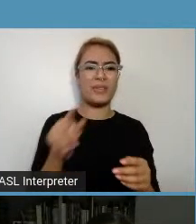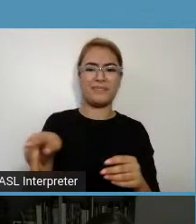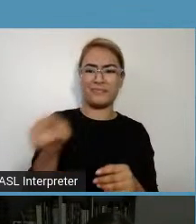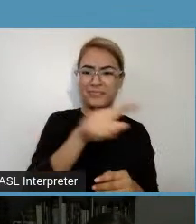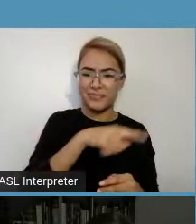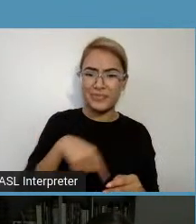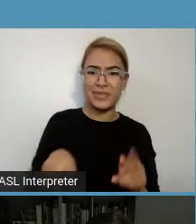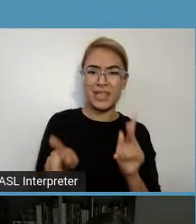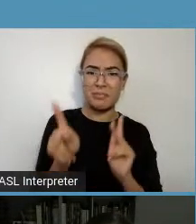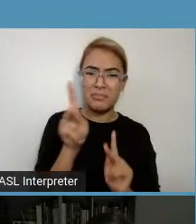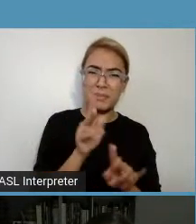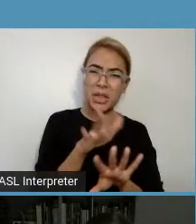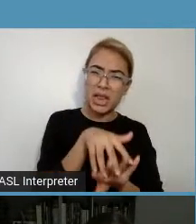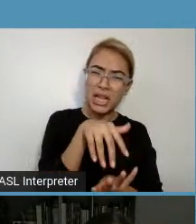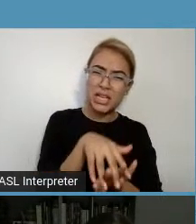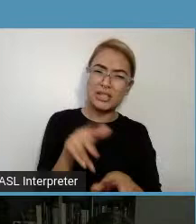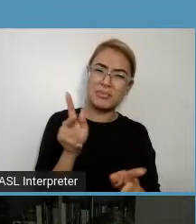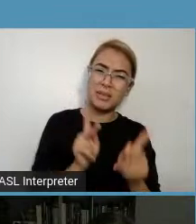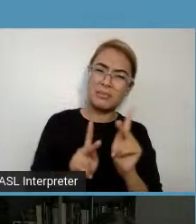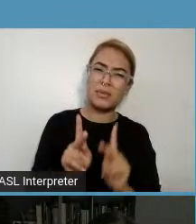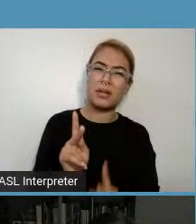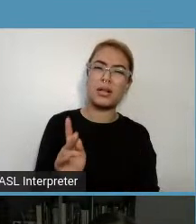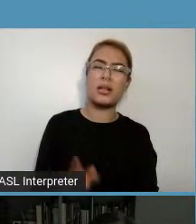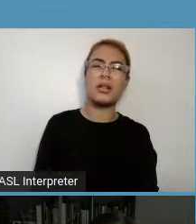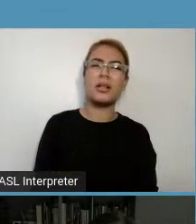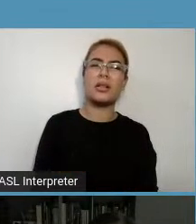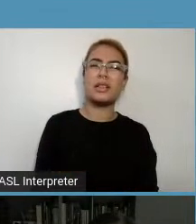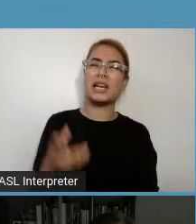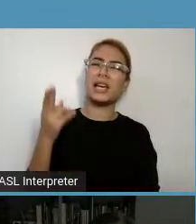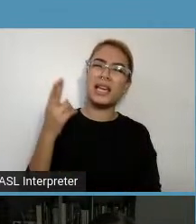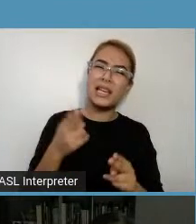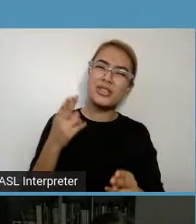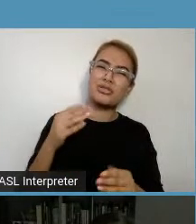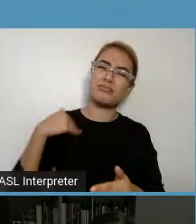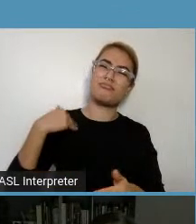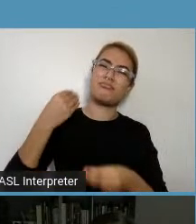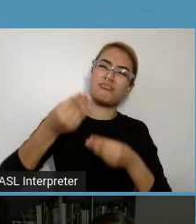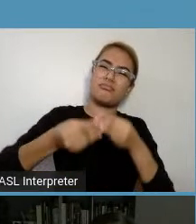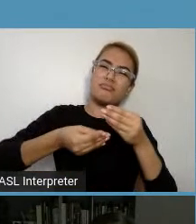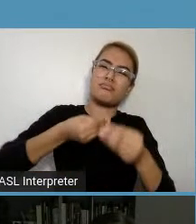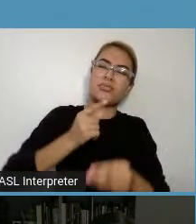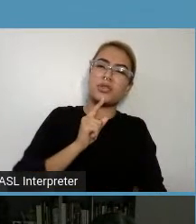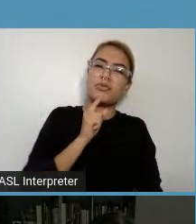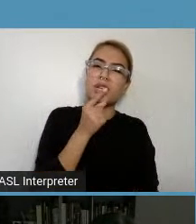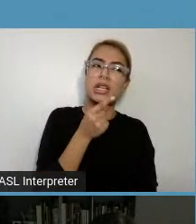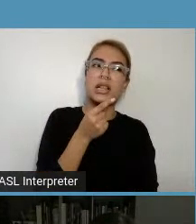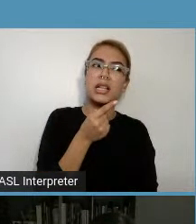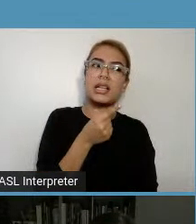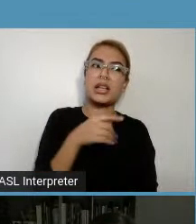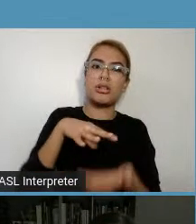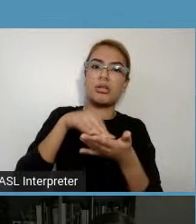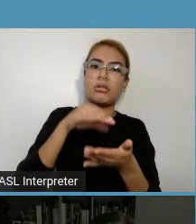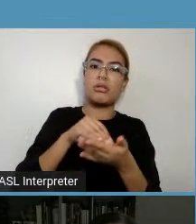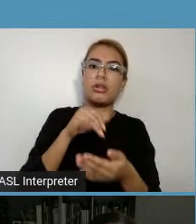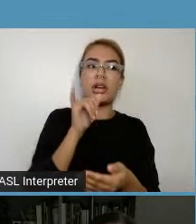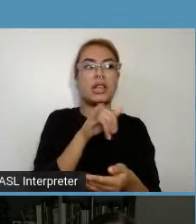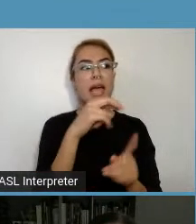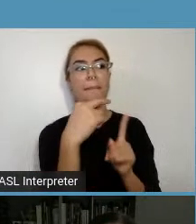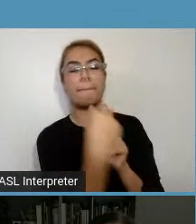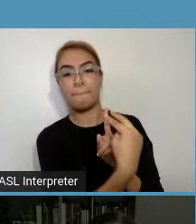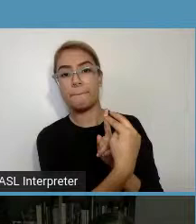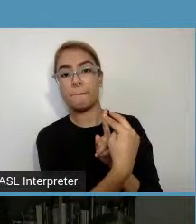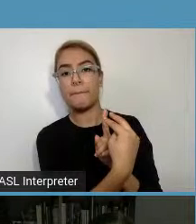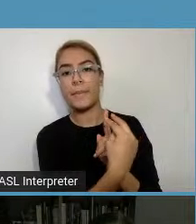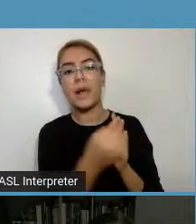that did to the relations, share that oral history, and really get that side of the story. It really just